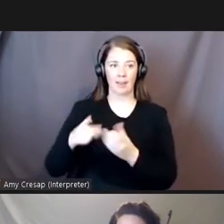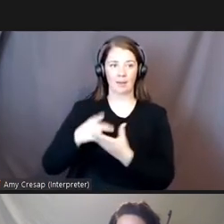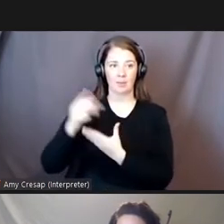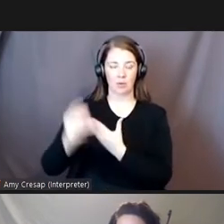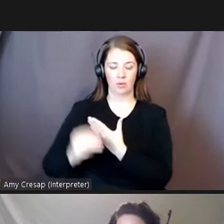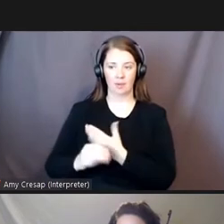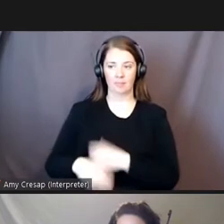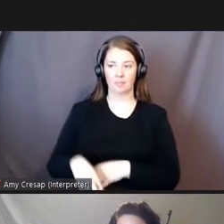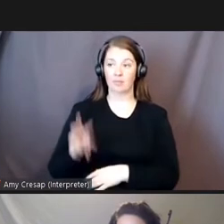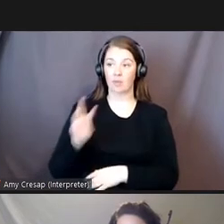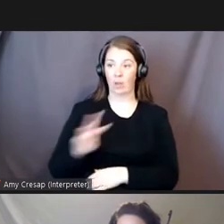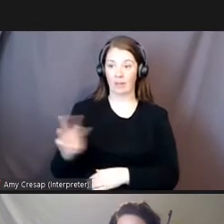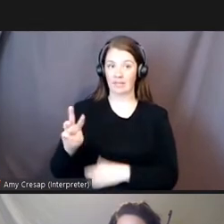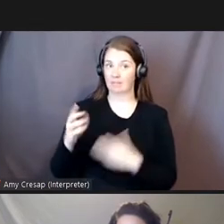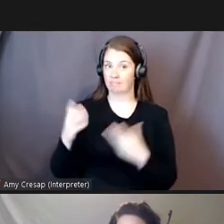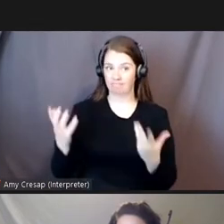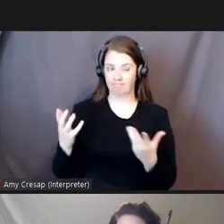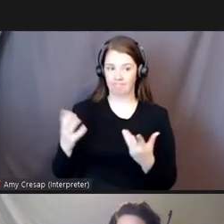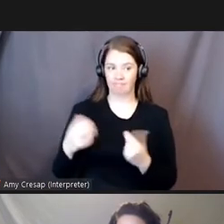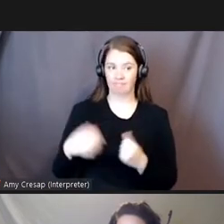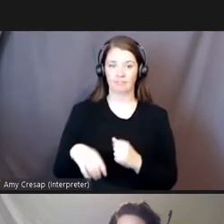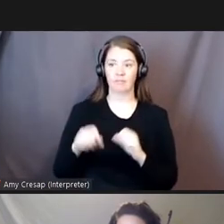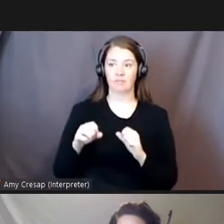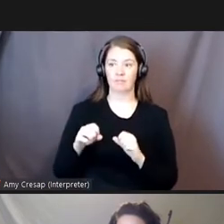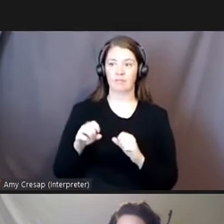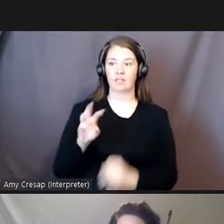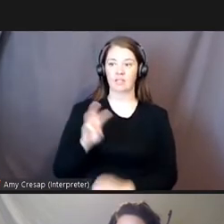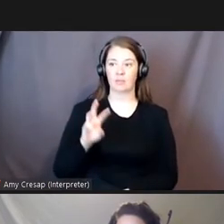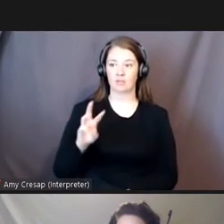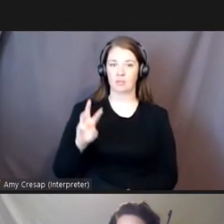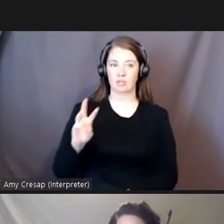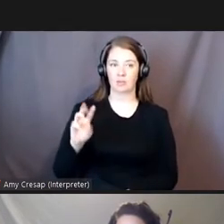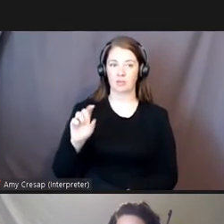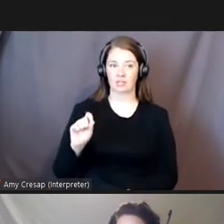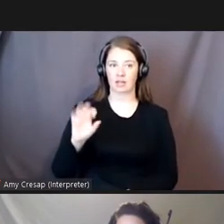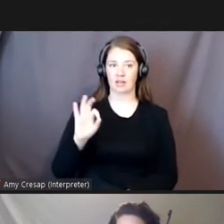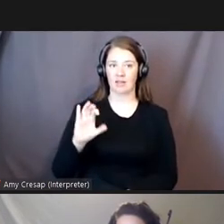The webpage is can be found at